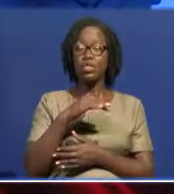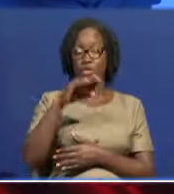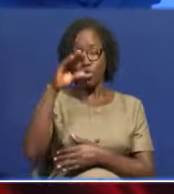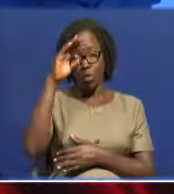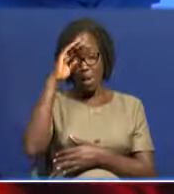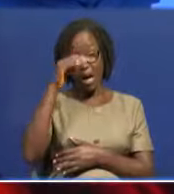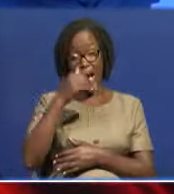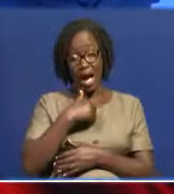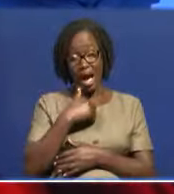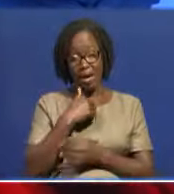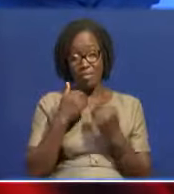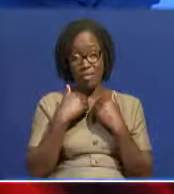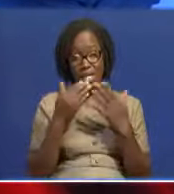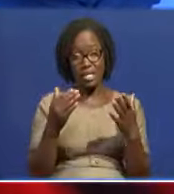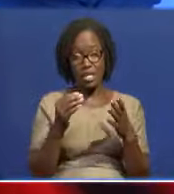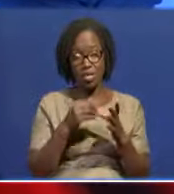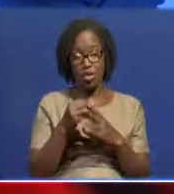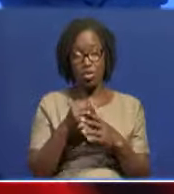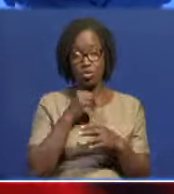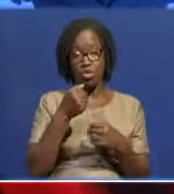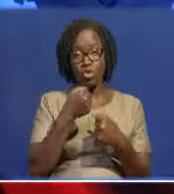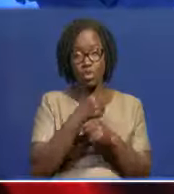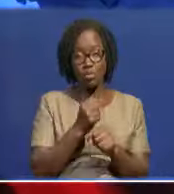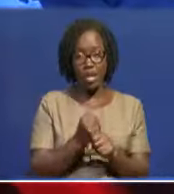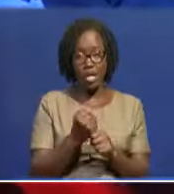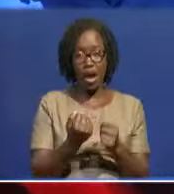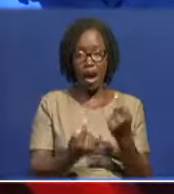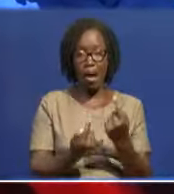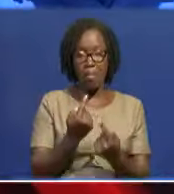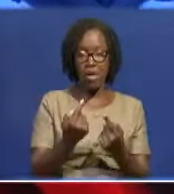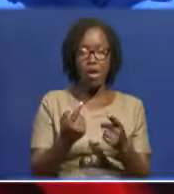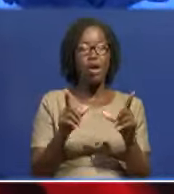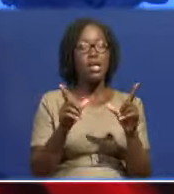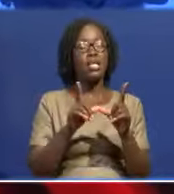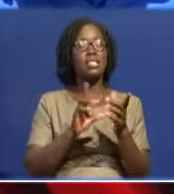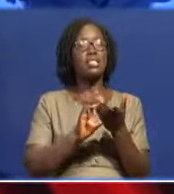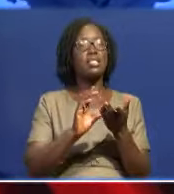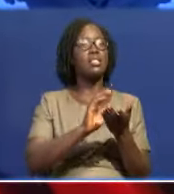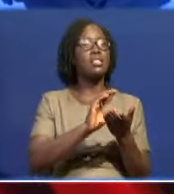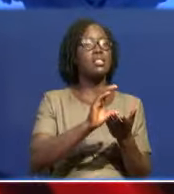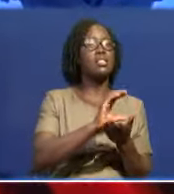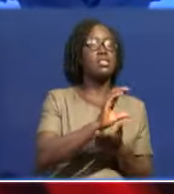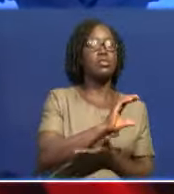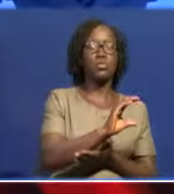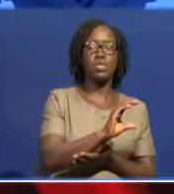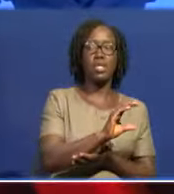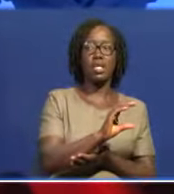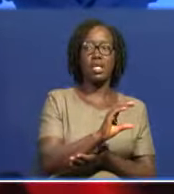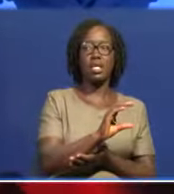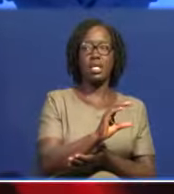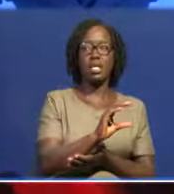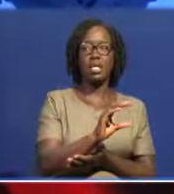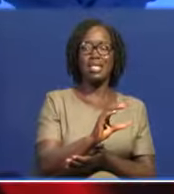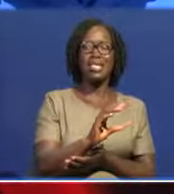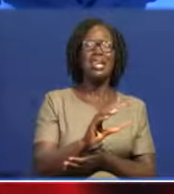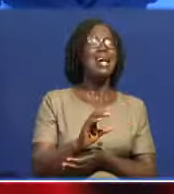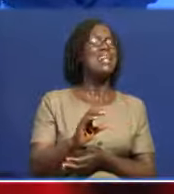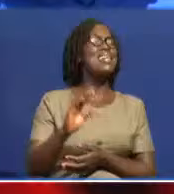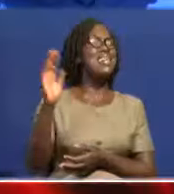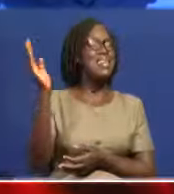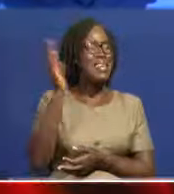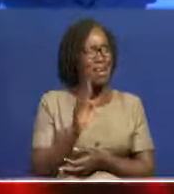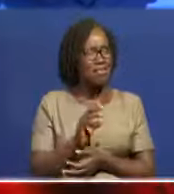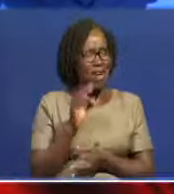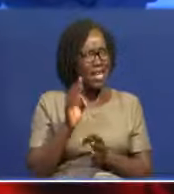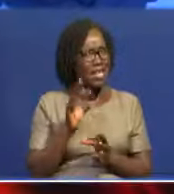licensed bar owner, ama si manufacturer, wala si a licensed distributor, tumesema asioneka,